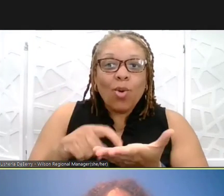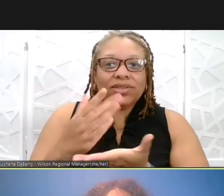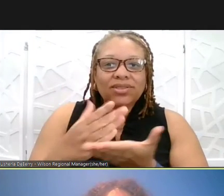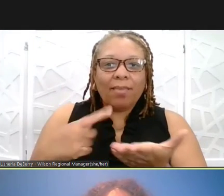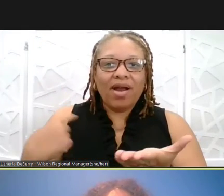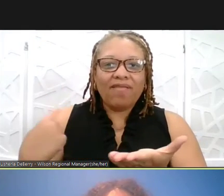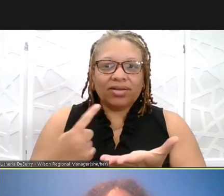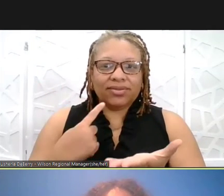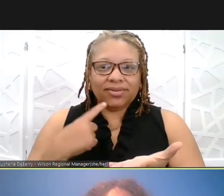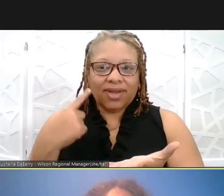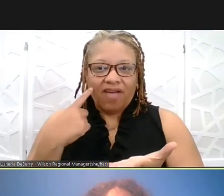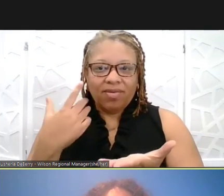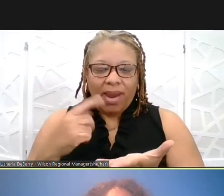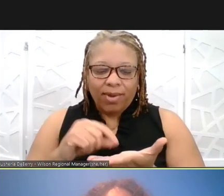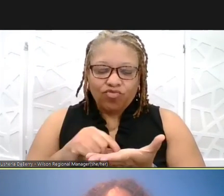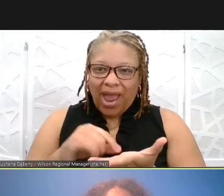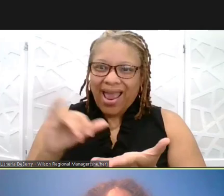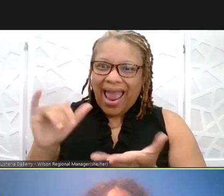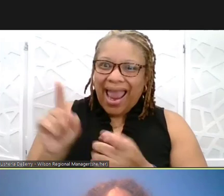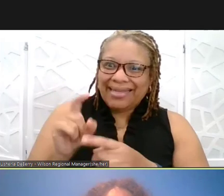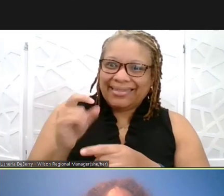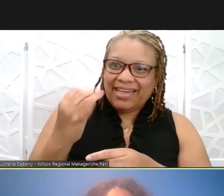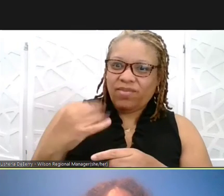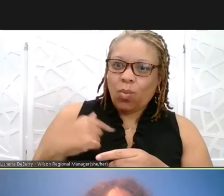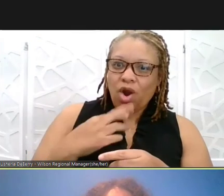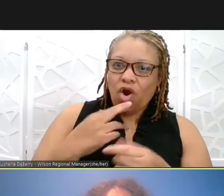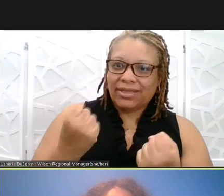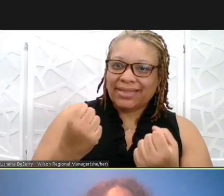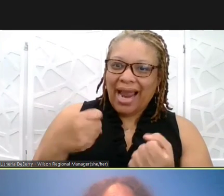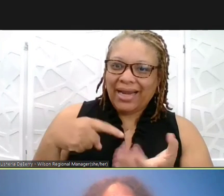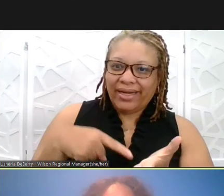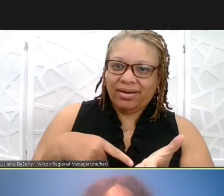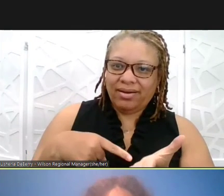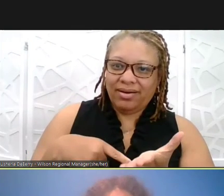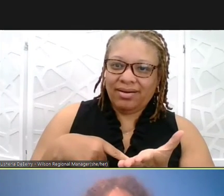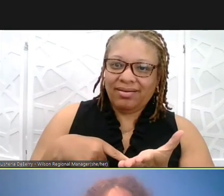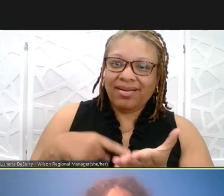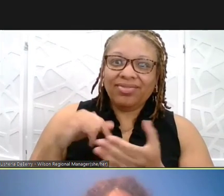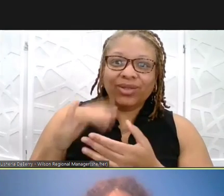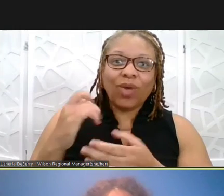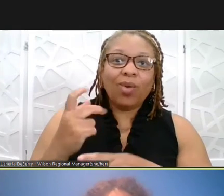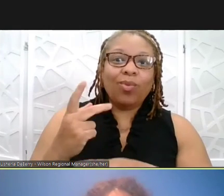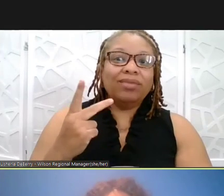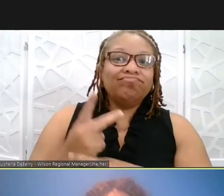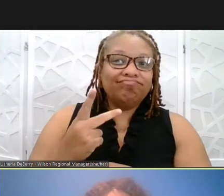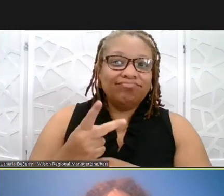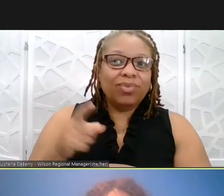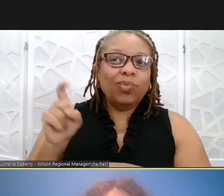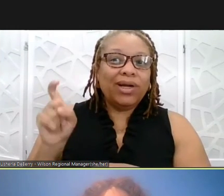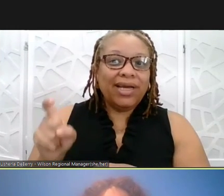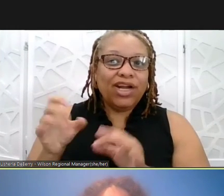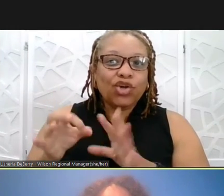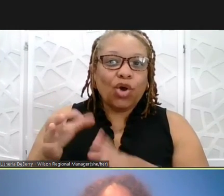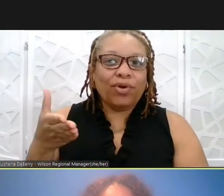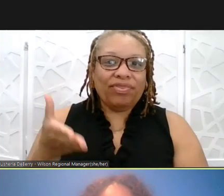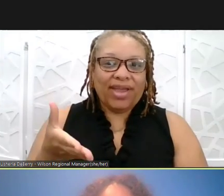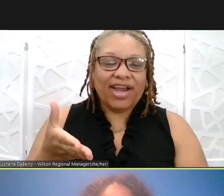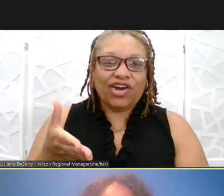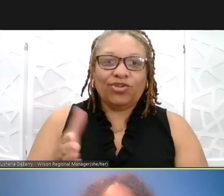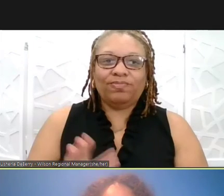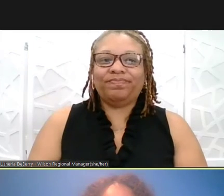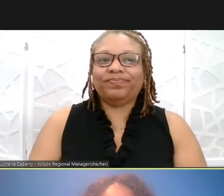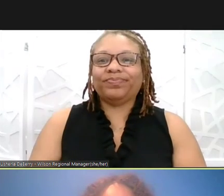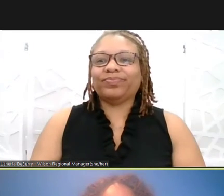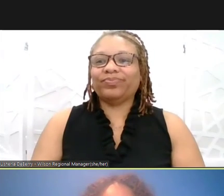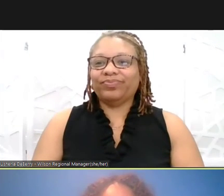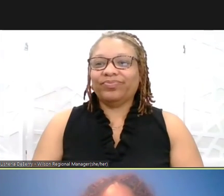form of language, even though you may see some deaf individual write as if we're signing it. And